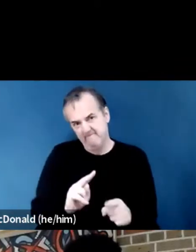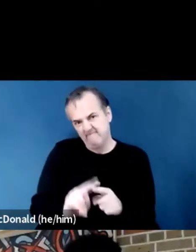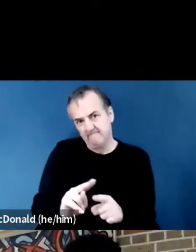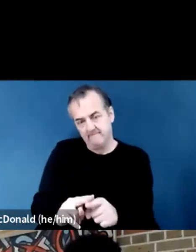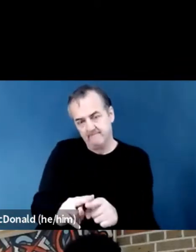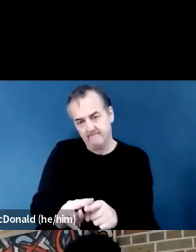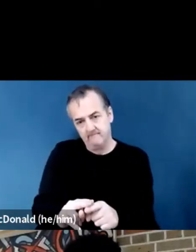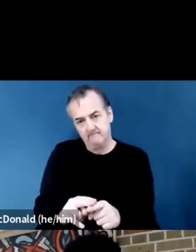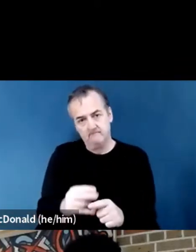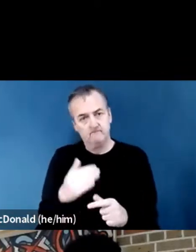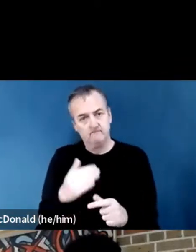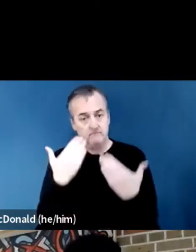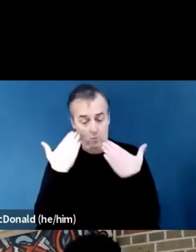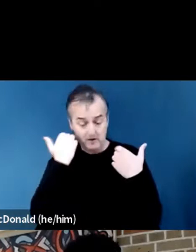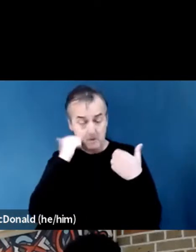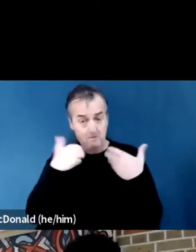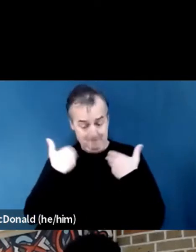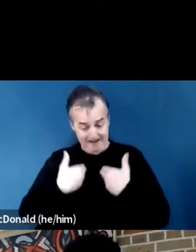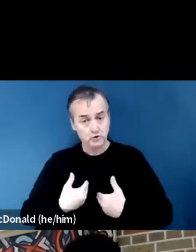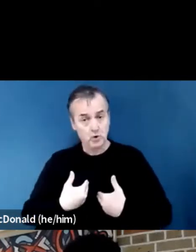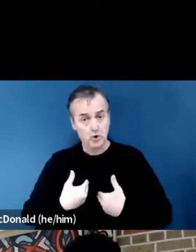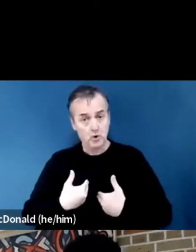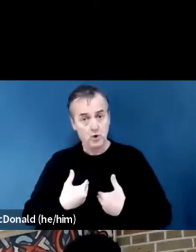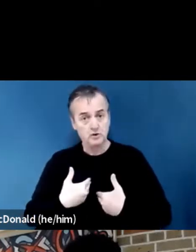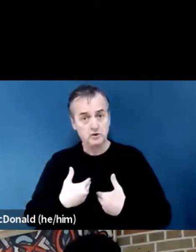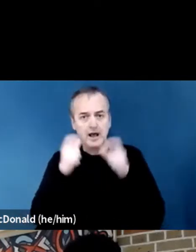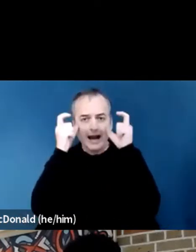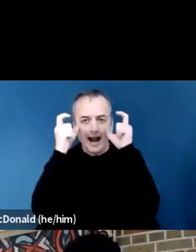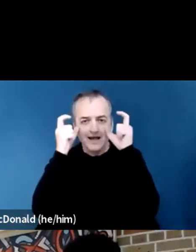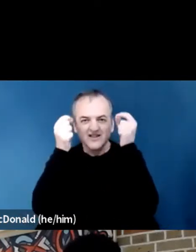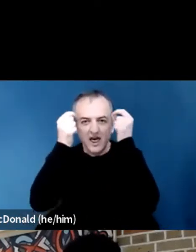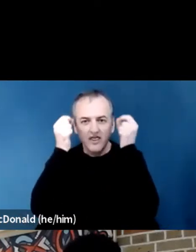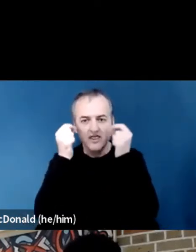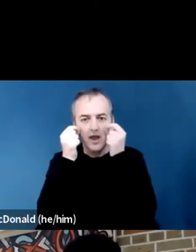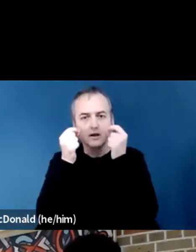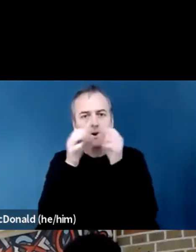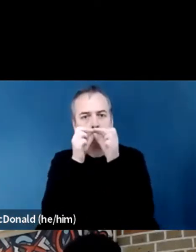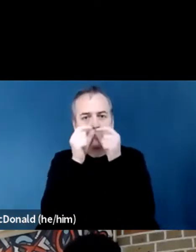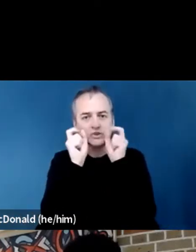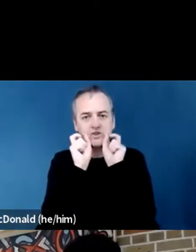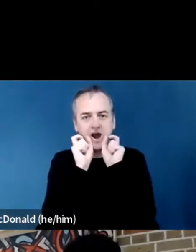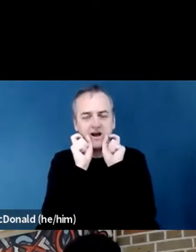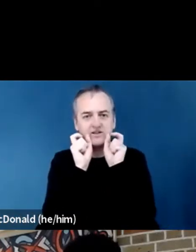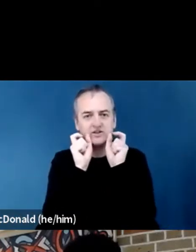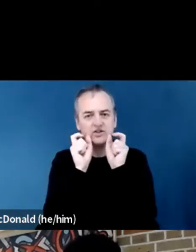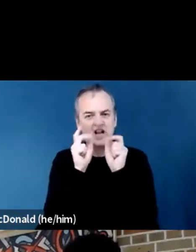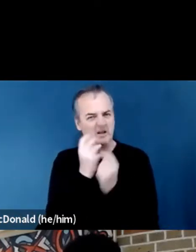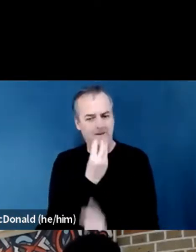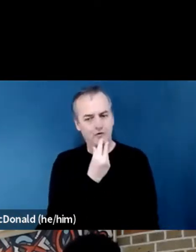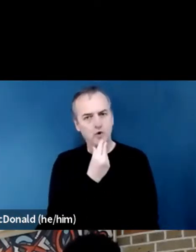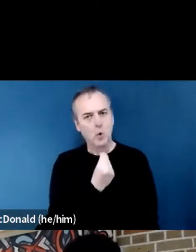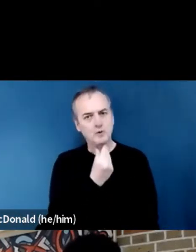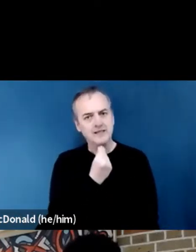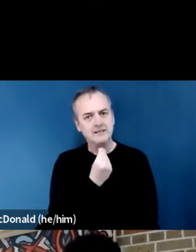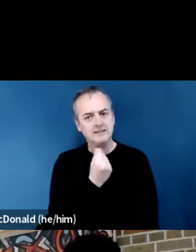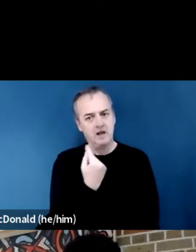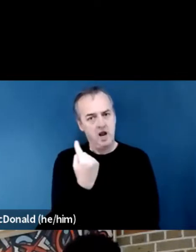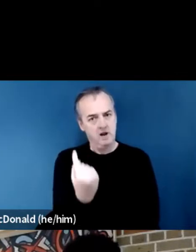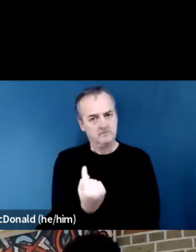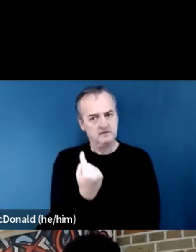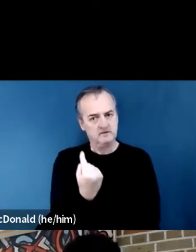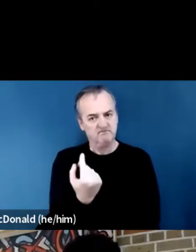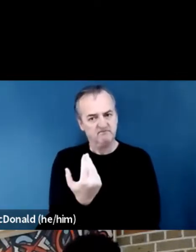polo shirt. I have thick rimmed glasses, a mustache, a bit of a goatee, and I am white in